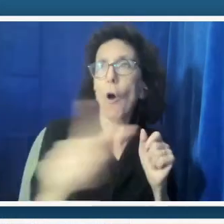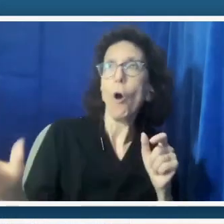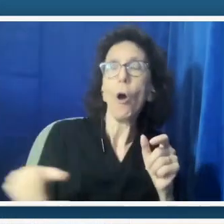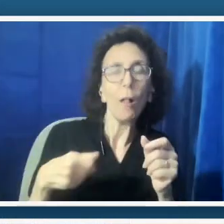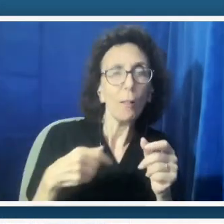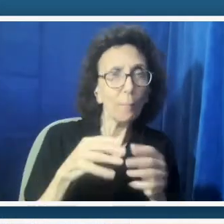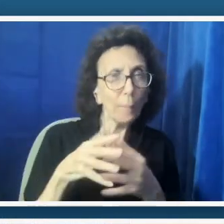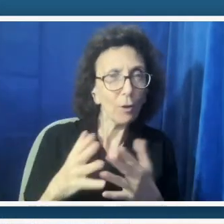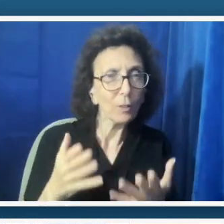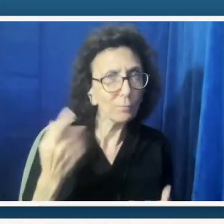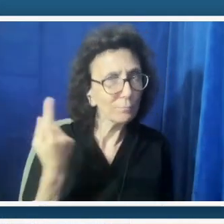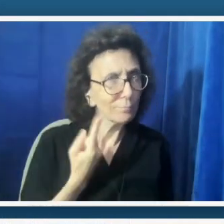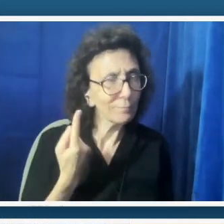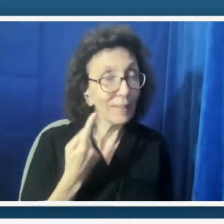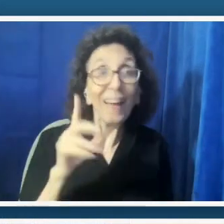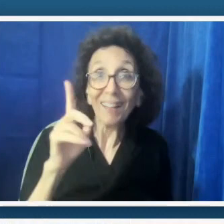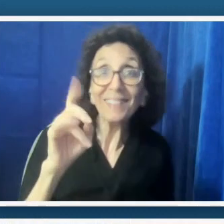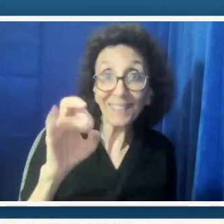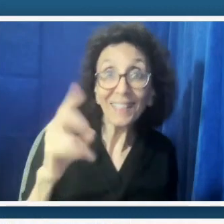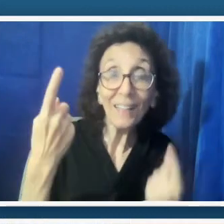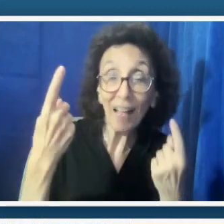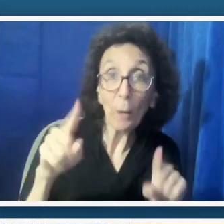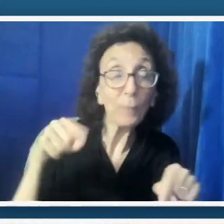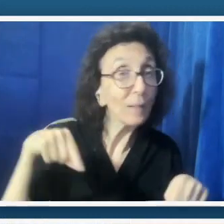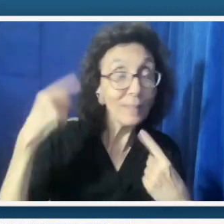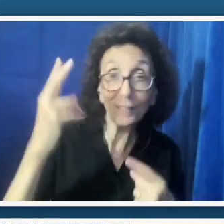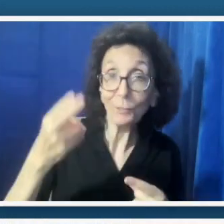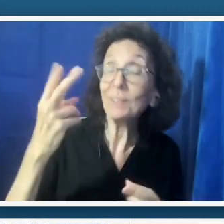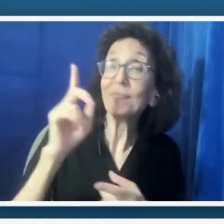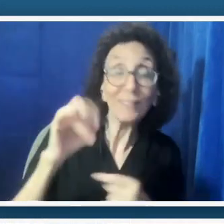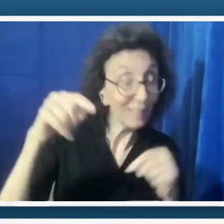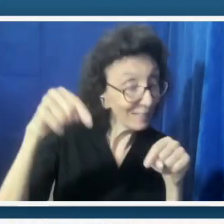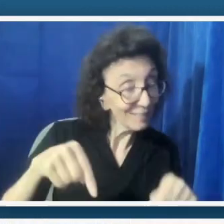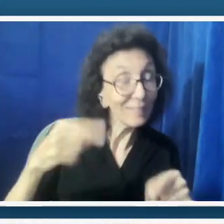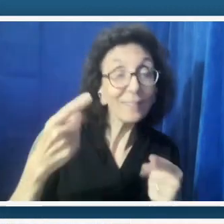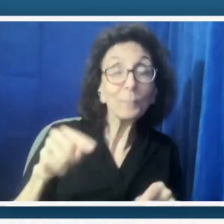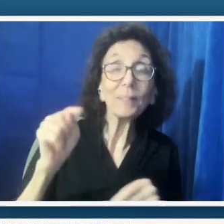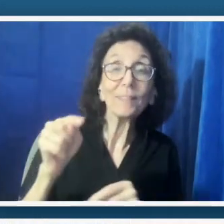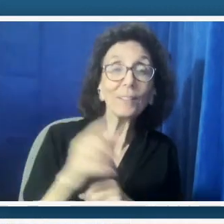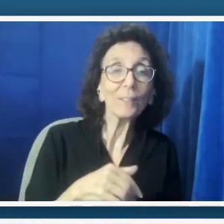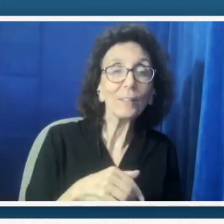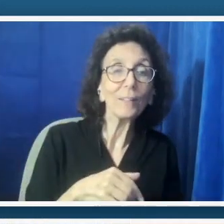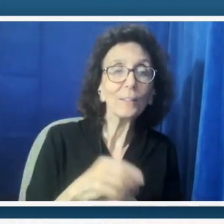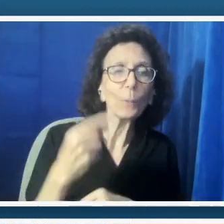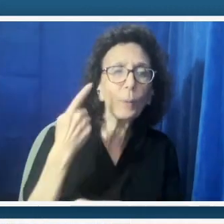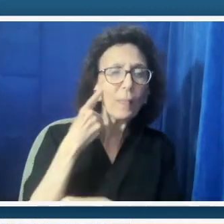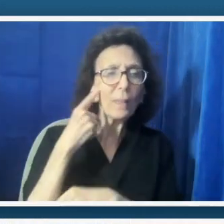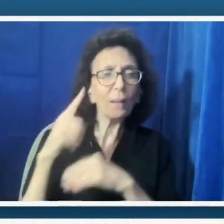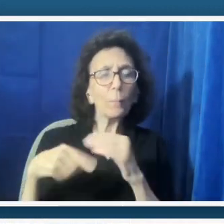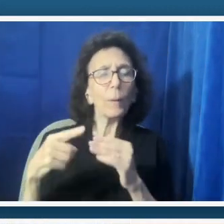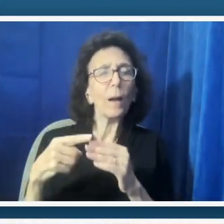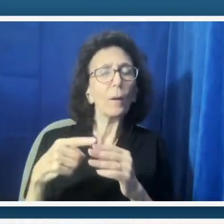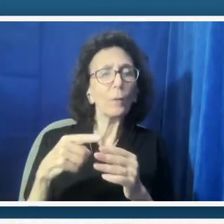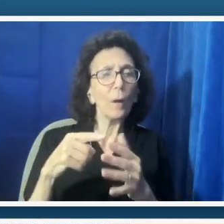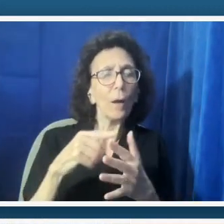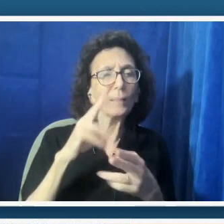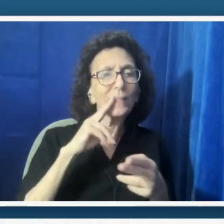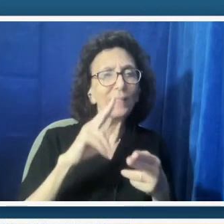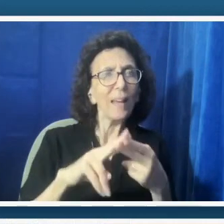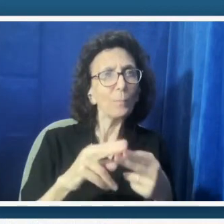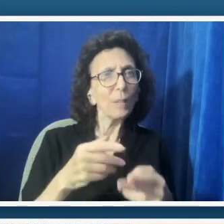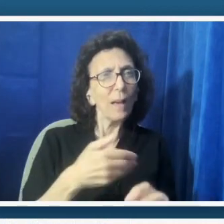all of these are things that have happened at different moments in American history. And when you take a moment to think about the power that these stamps hold